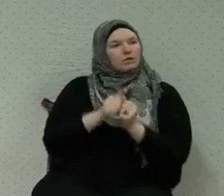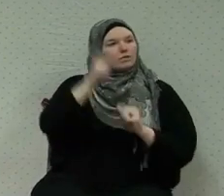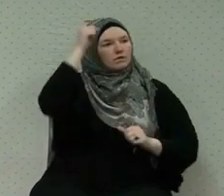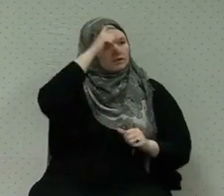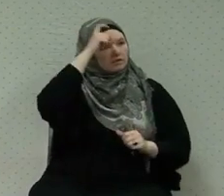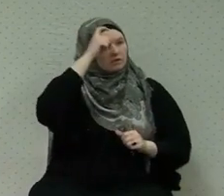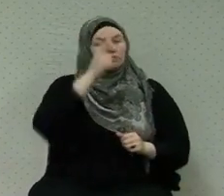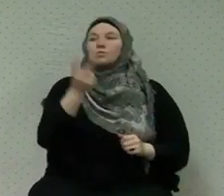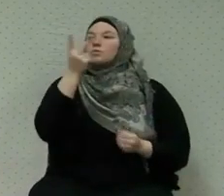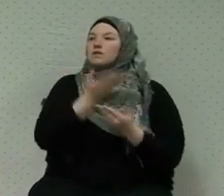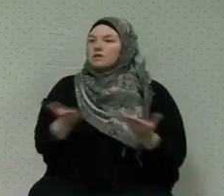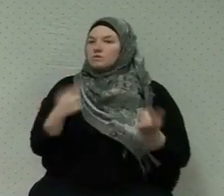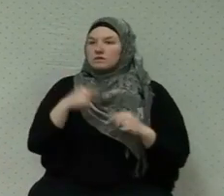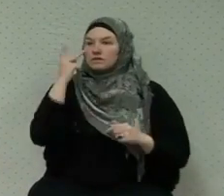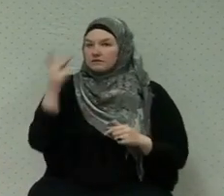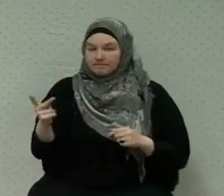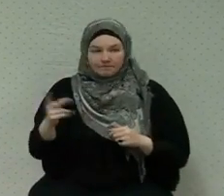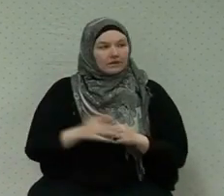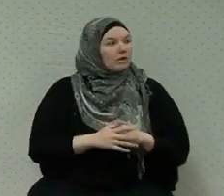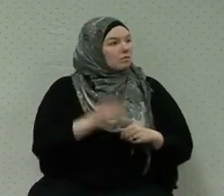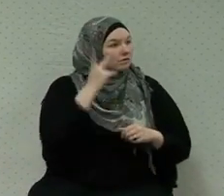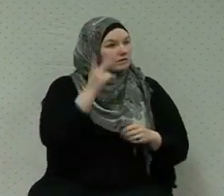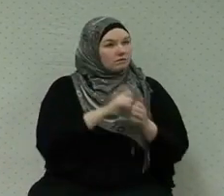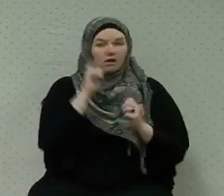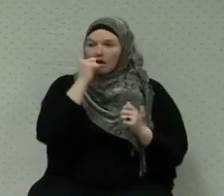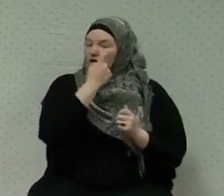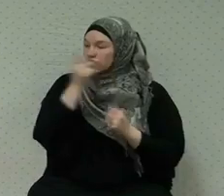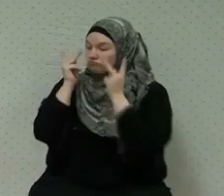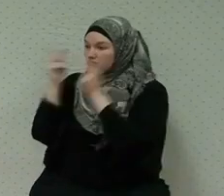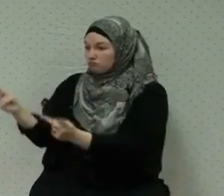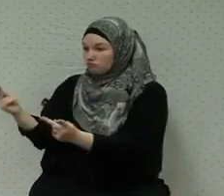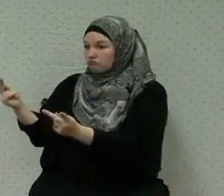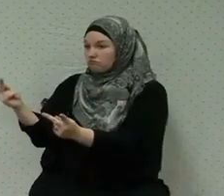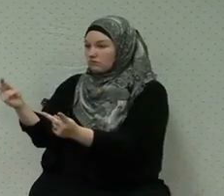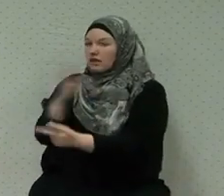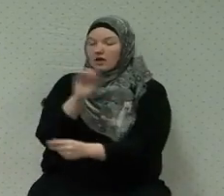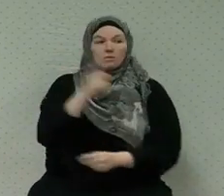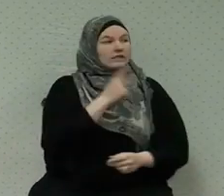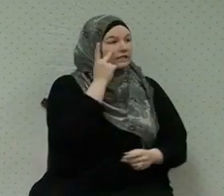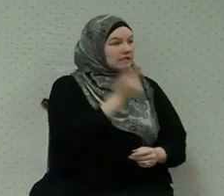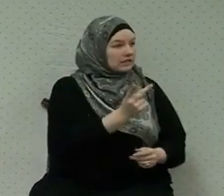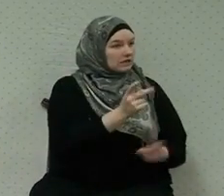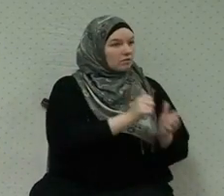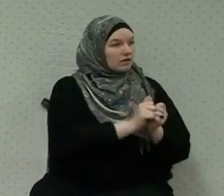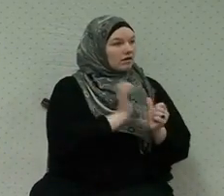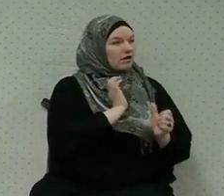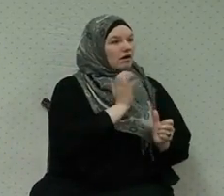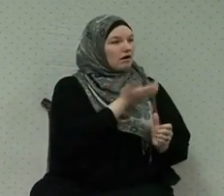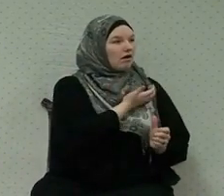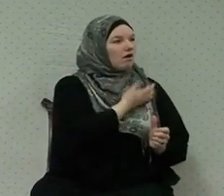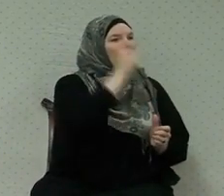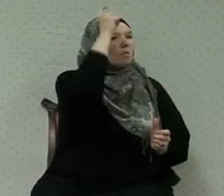see. We see with our bare eyes and we see with our insight. So the